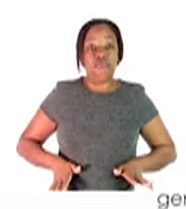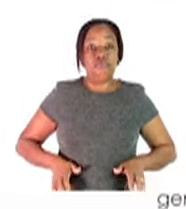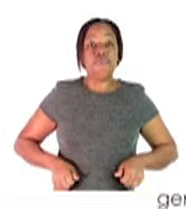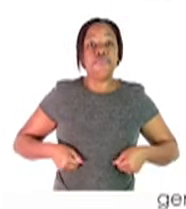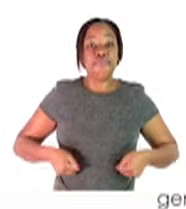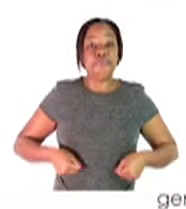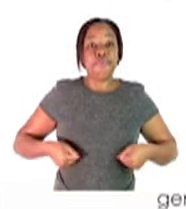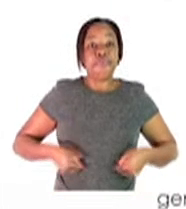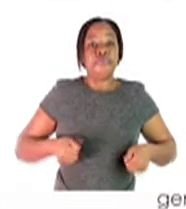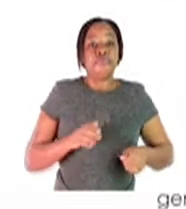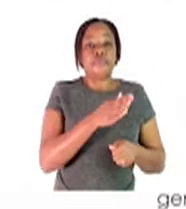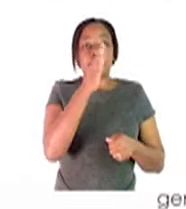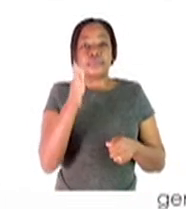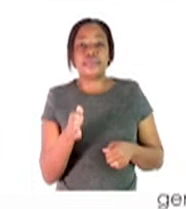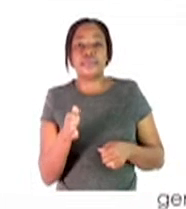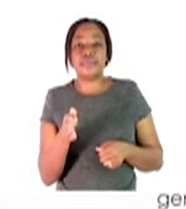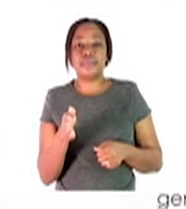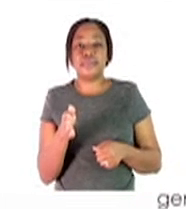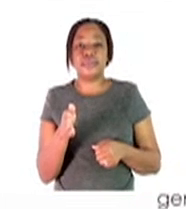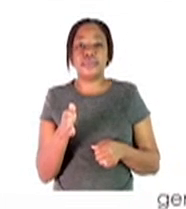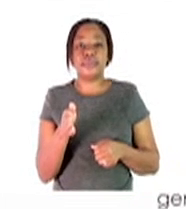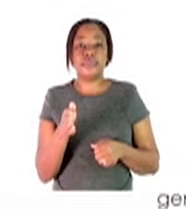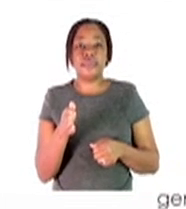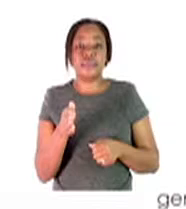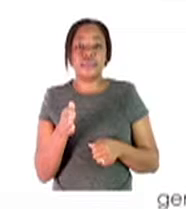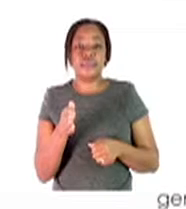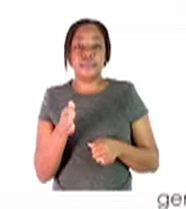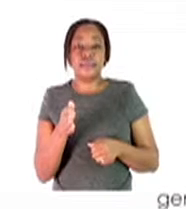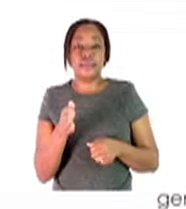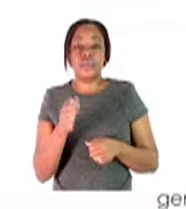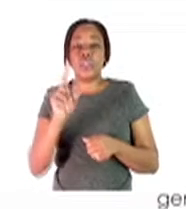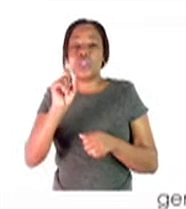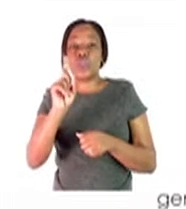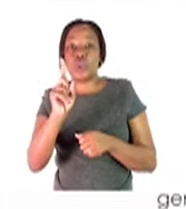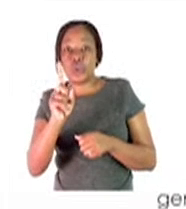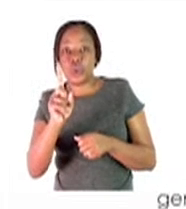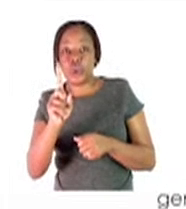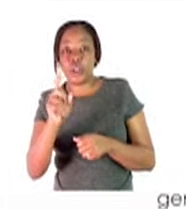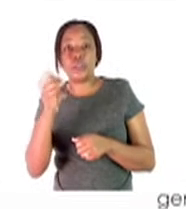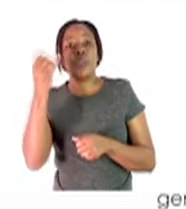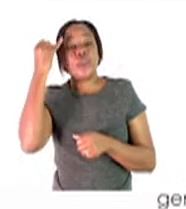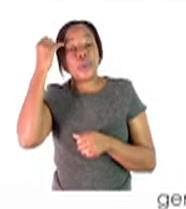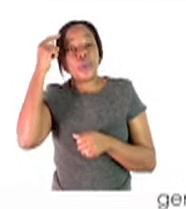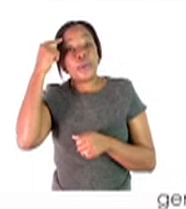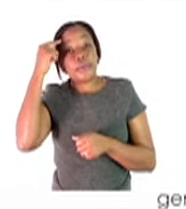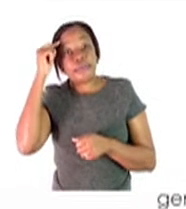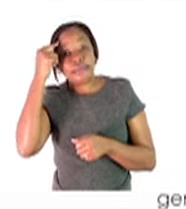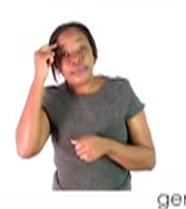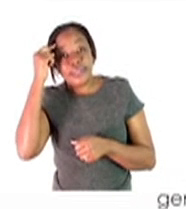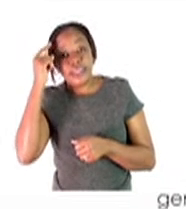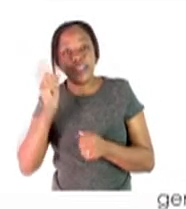witch, a hint, hostess, miss,